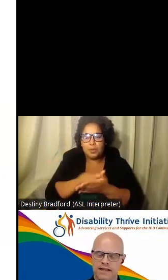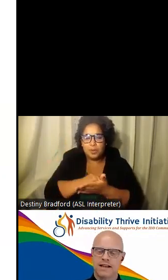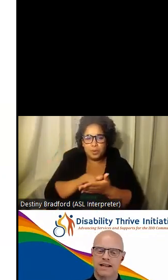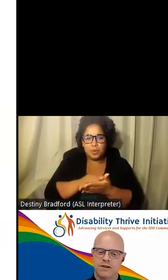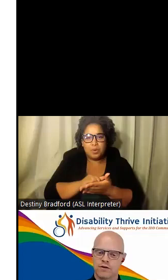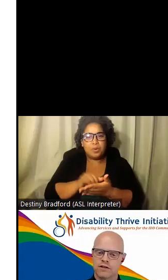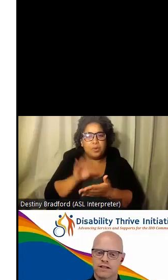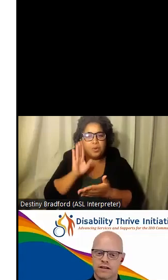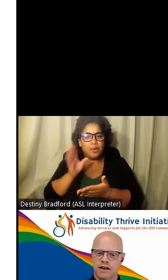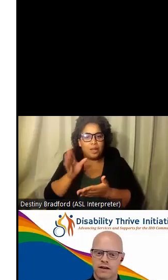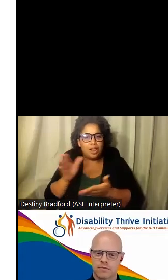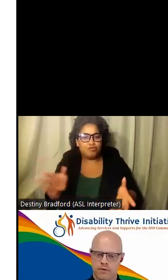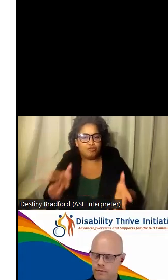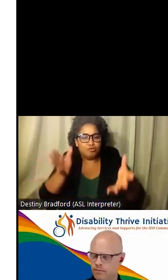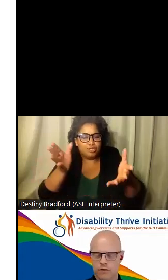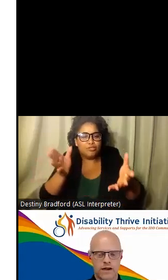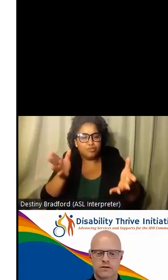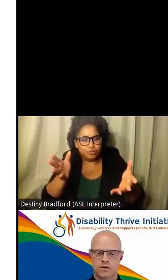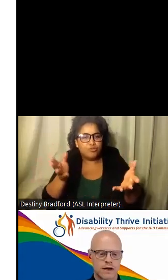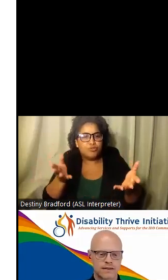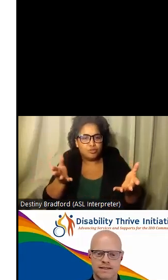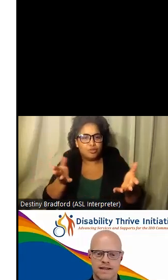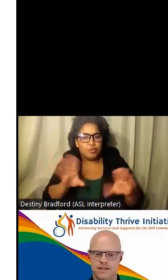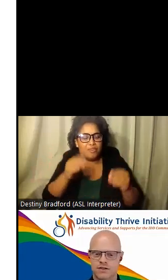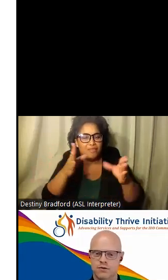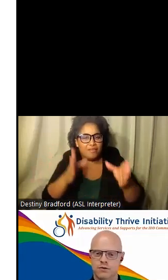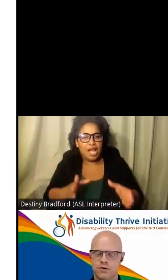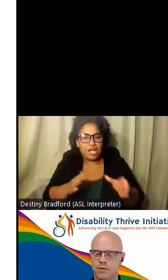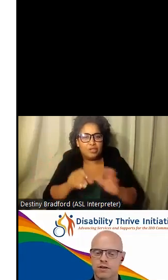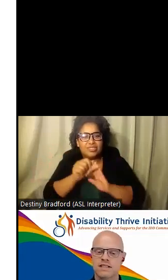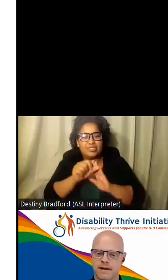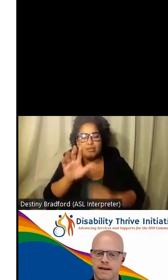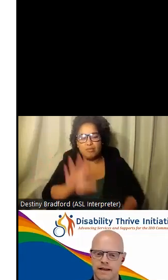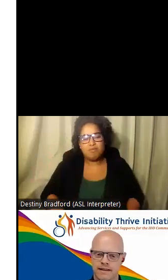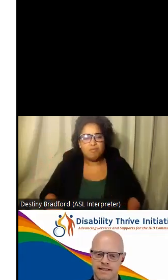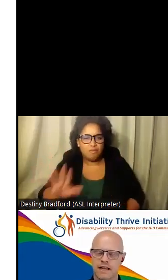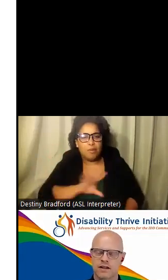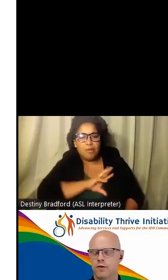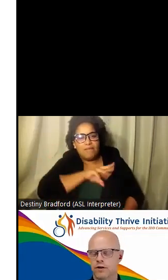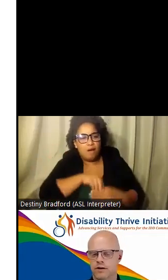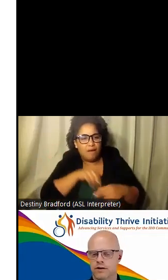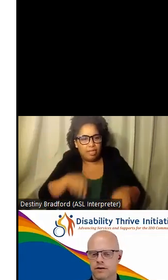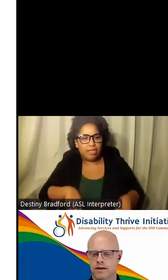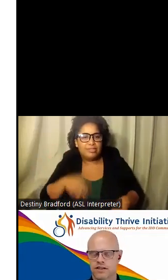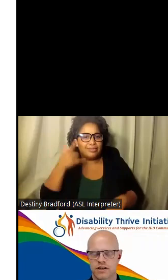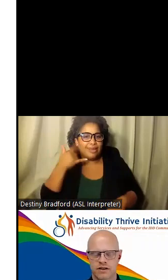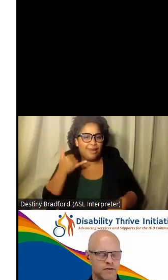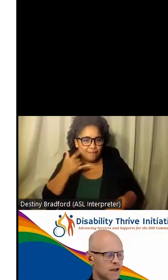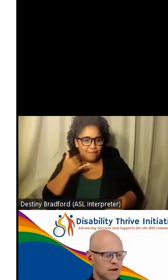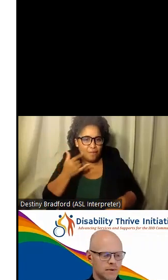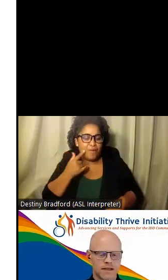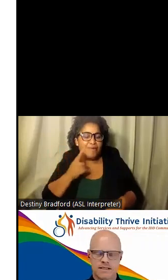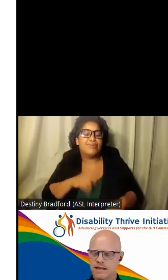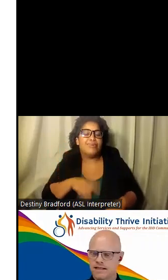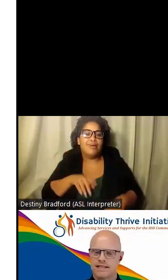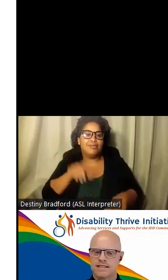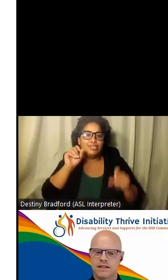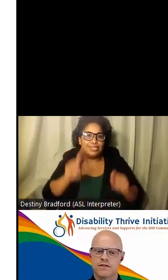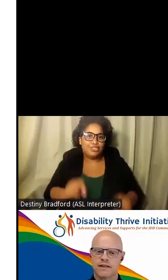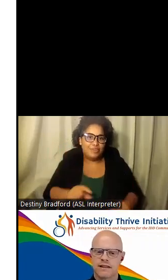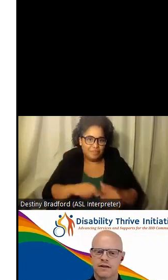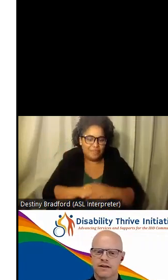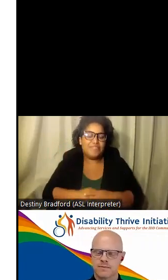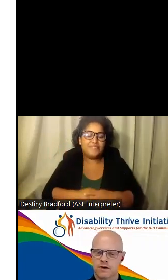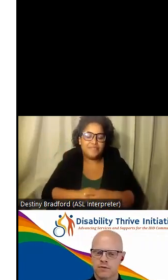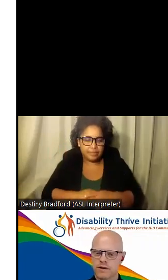of will encourage providers throughout the state to participate in this California initiative, because it's